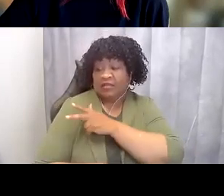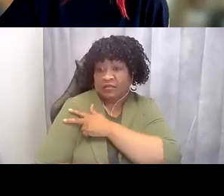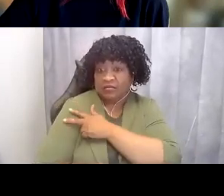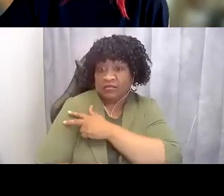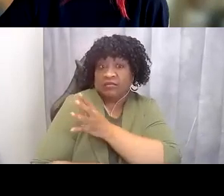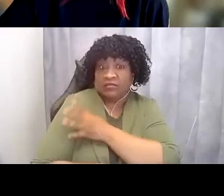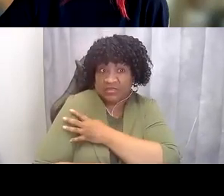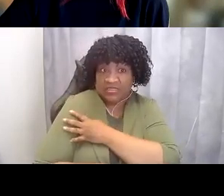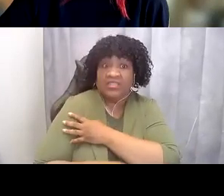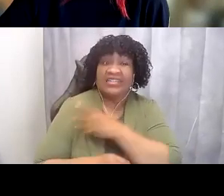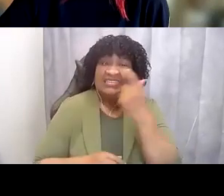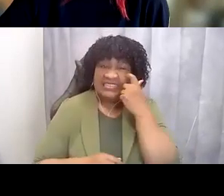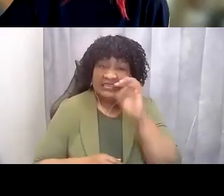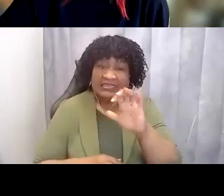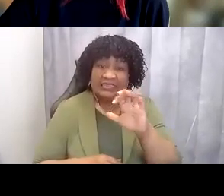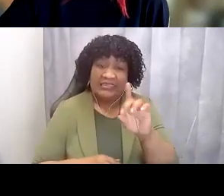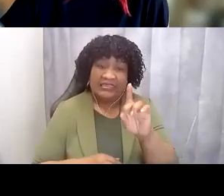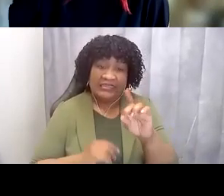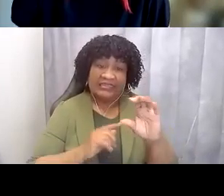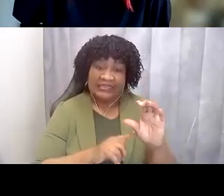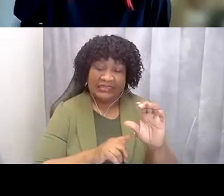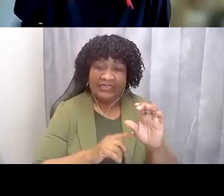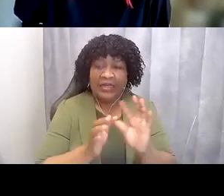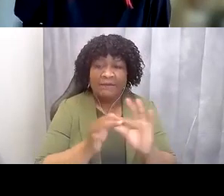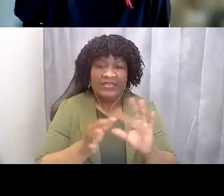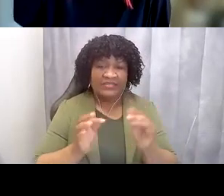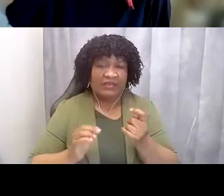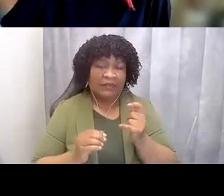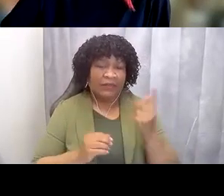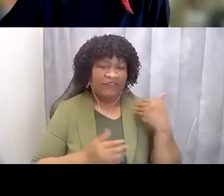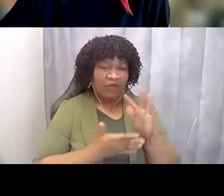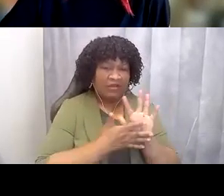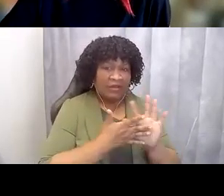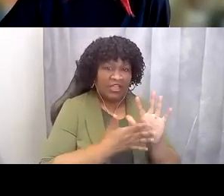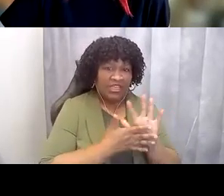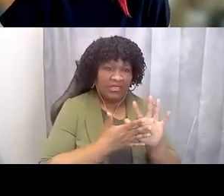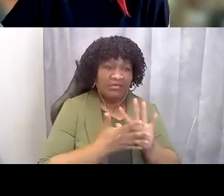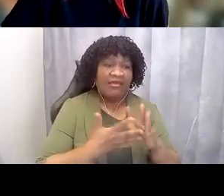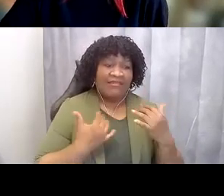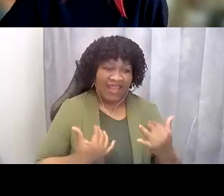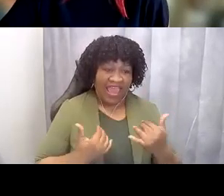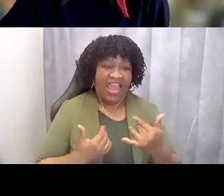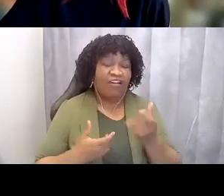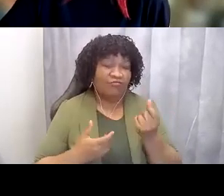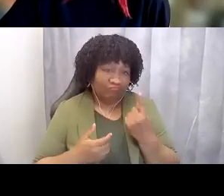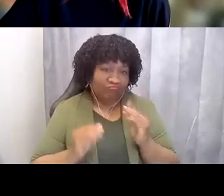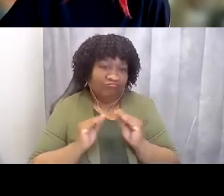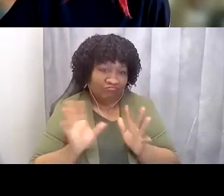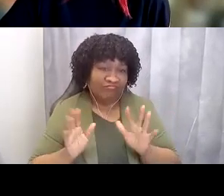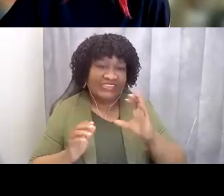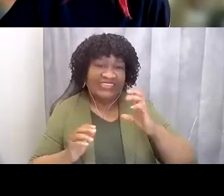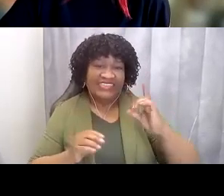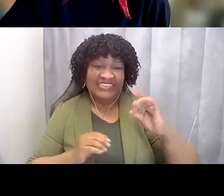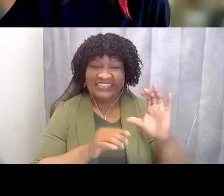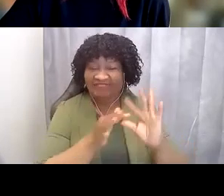CDC just, their messaging was a little nebulous before. So they have strengthened their messaging,